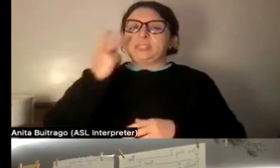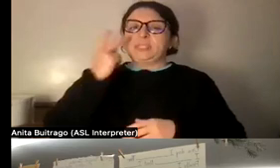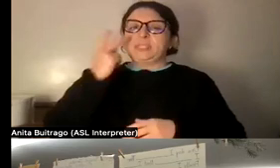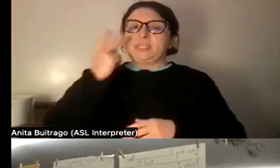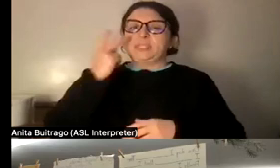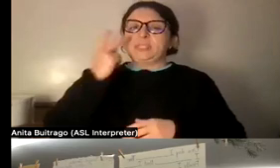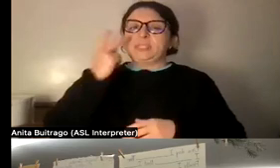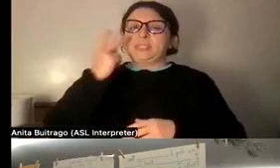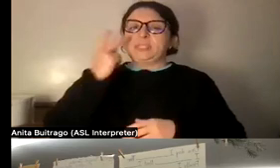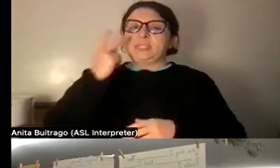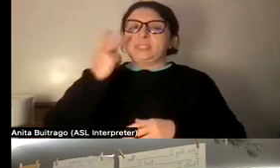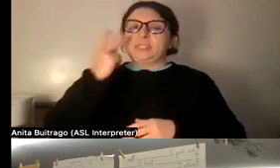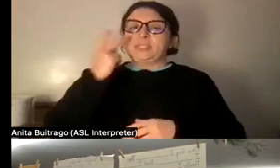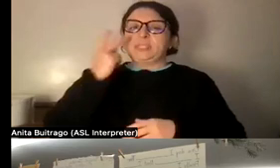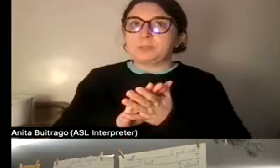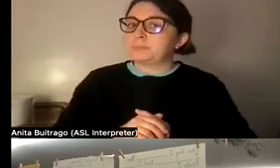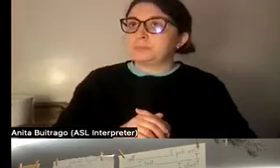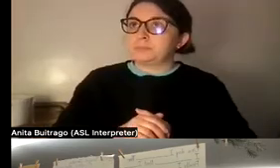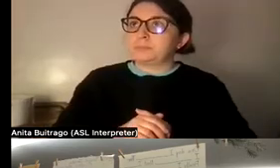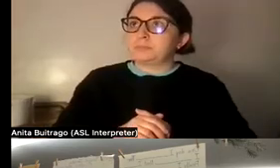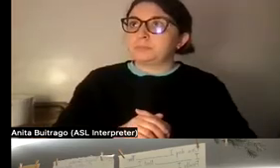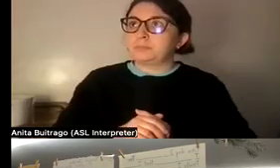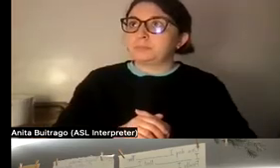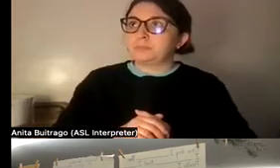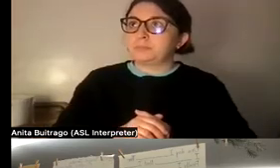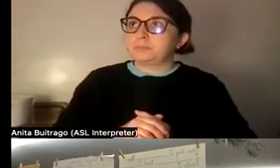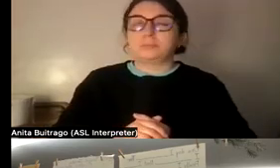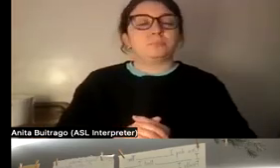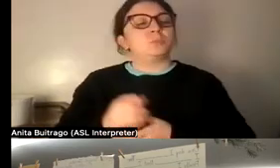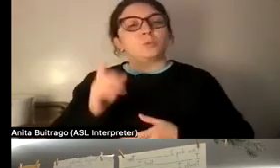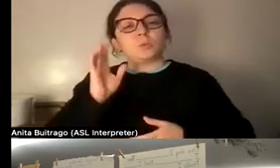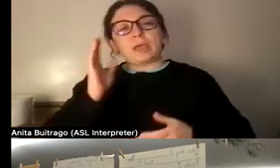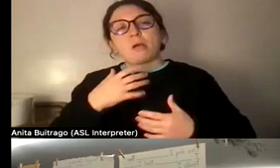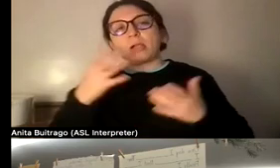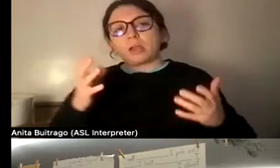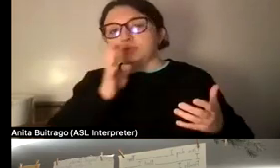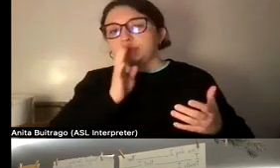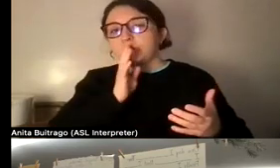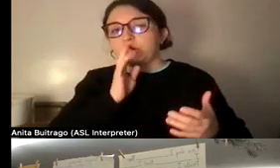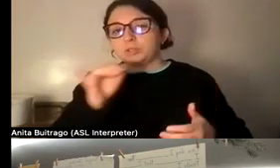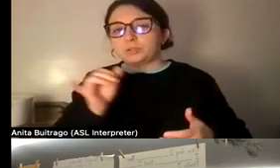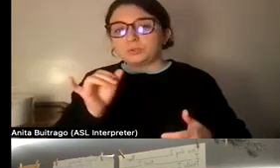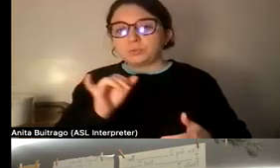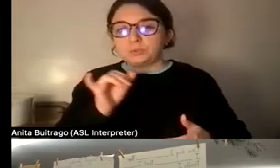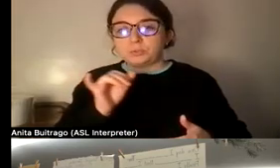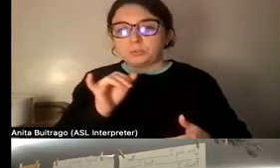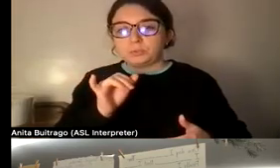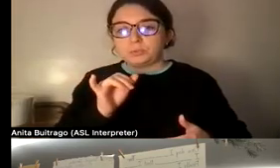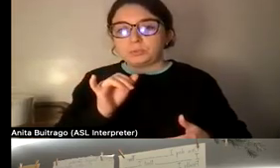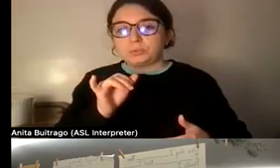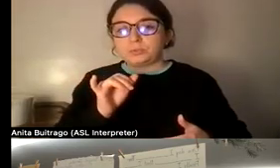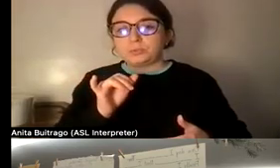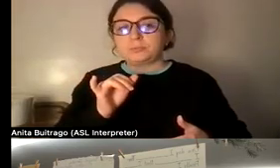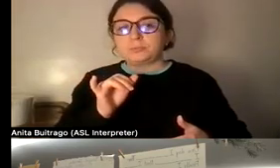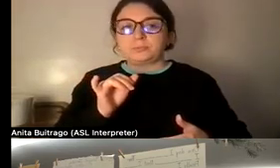We've And also then- done a lot of talking too about the confusion in the vowel sounds between English and German, and how it's